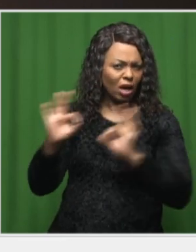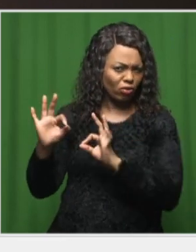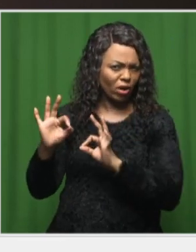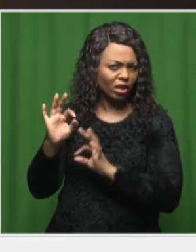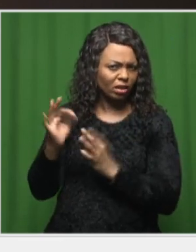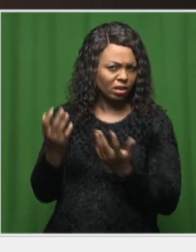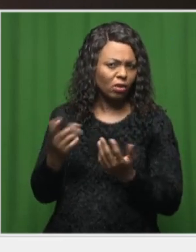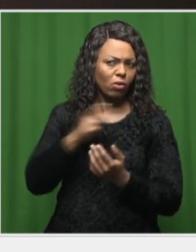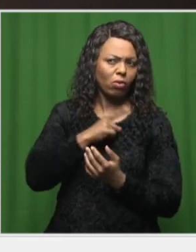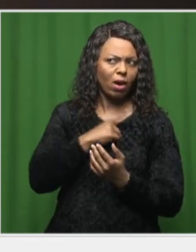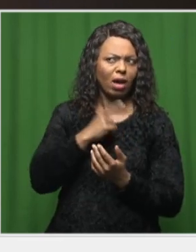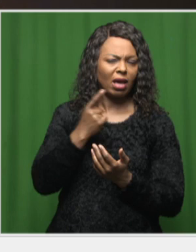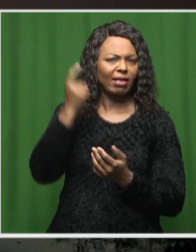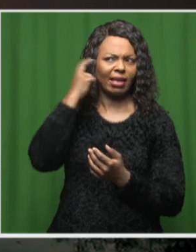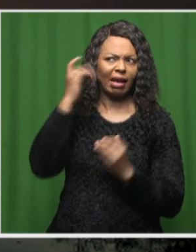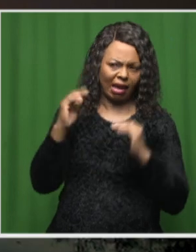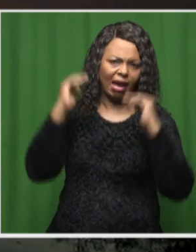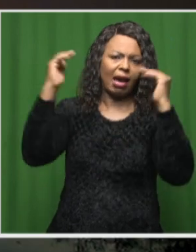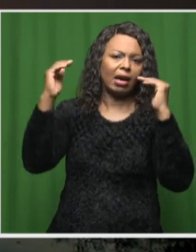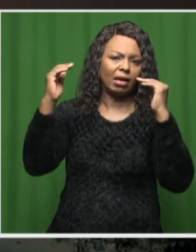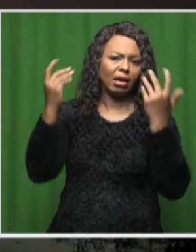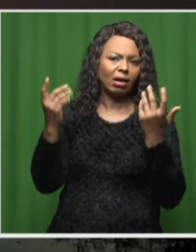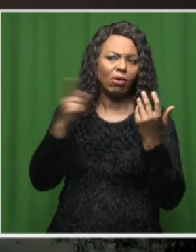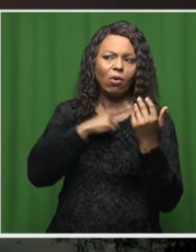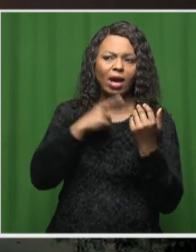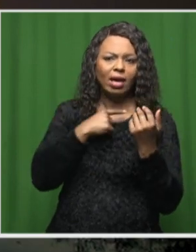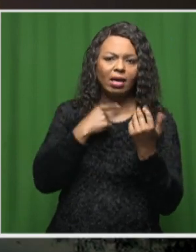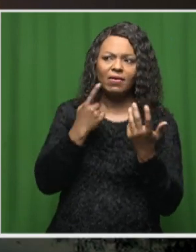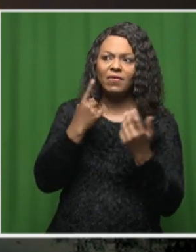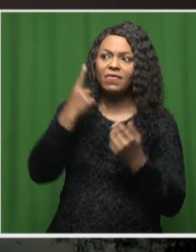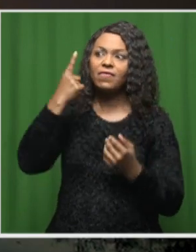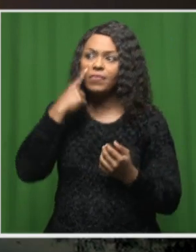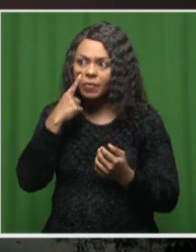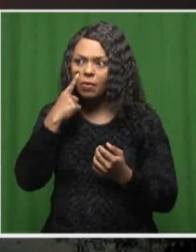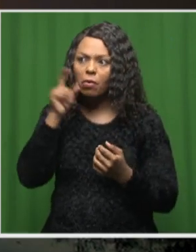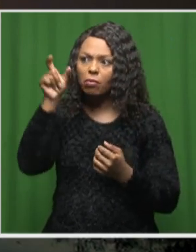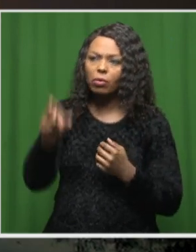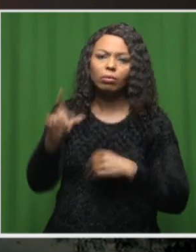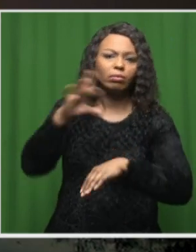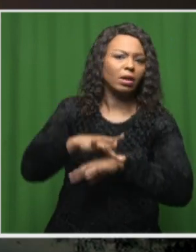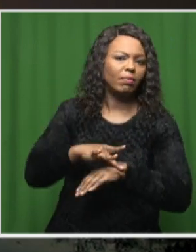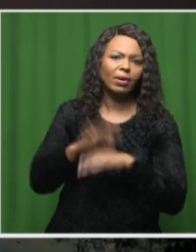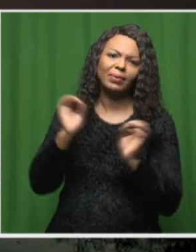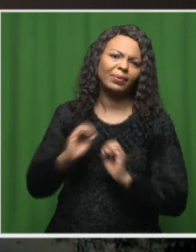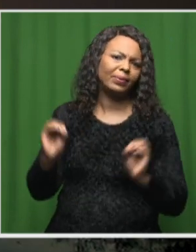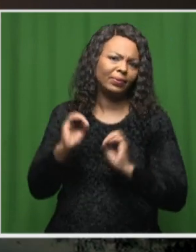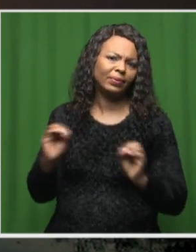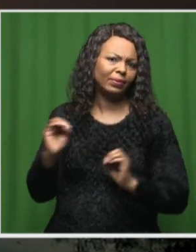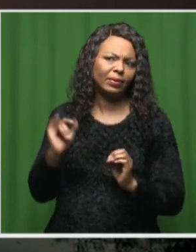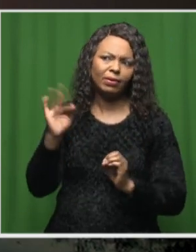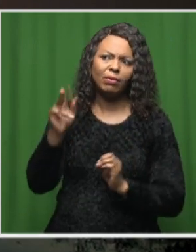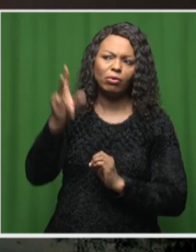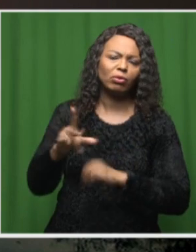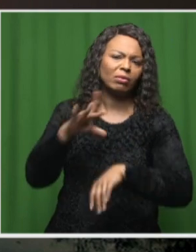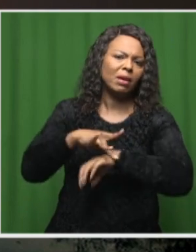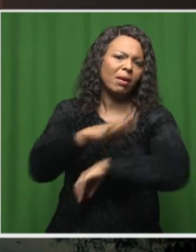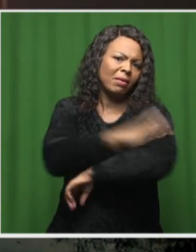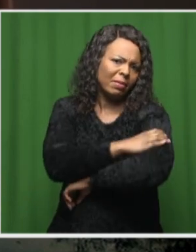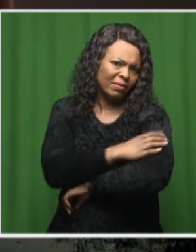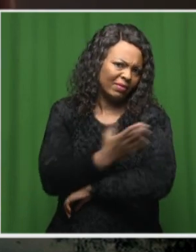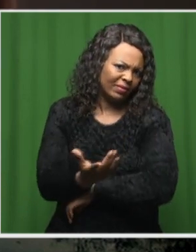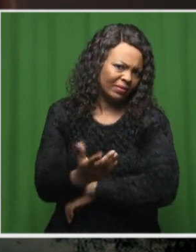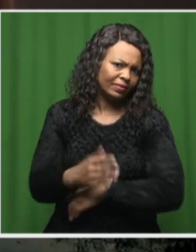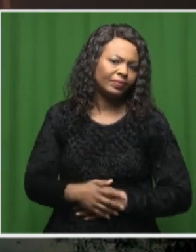even higher, because there are no visible symptoms and signs of having hypertension.